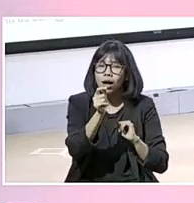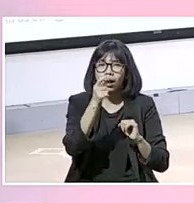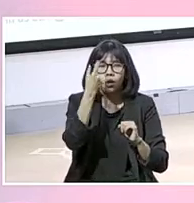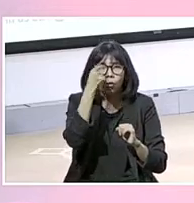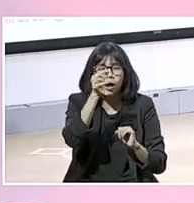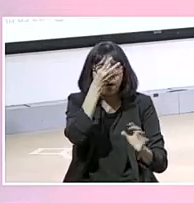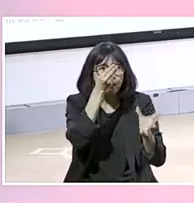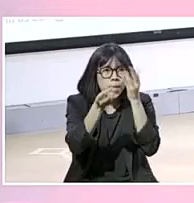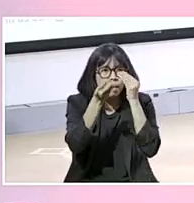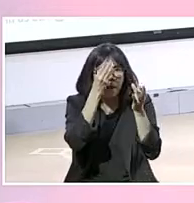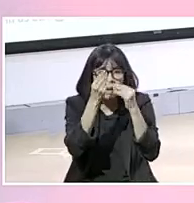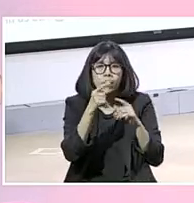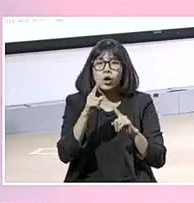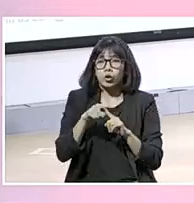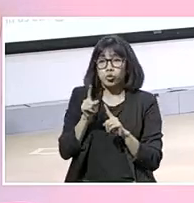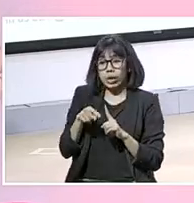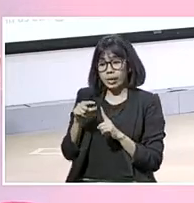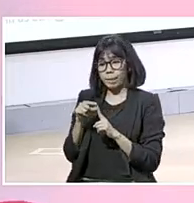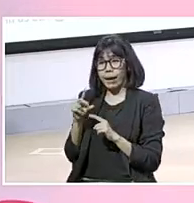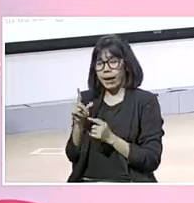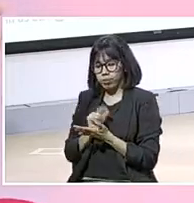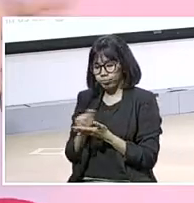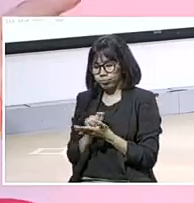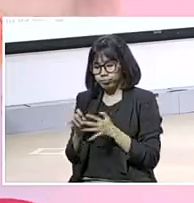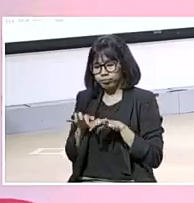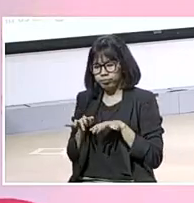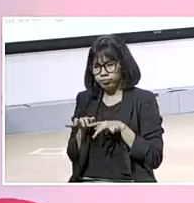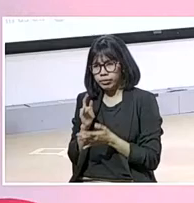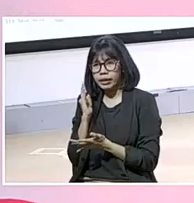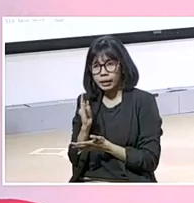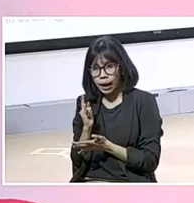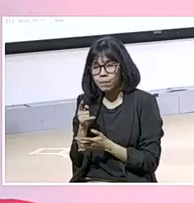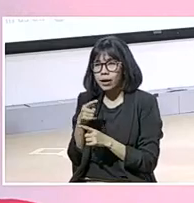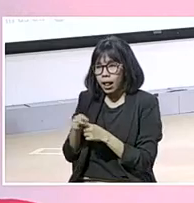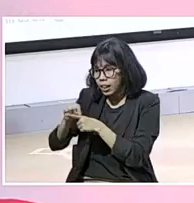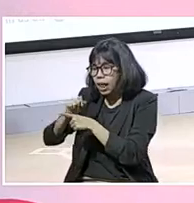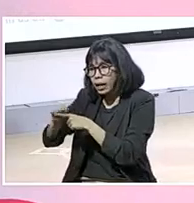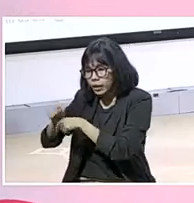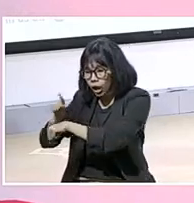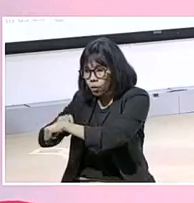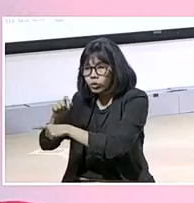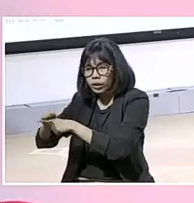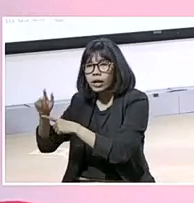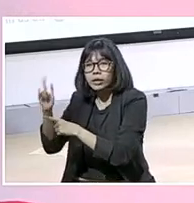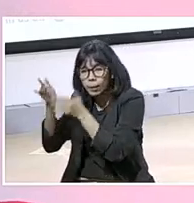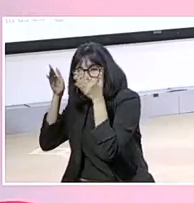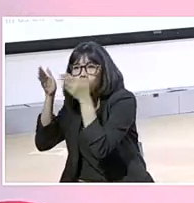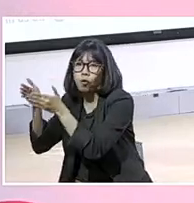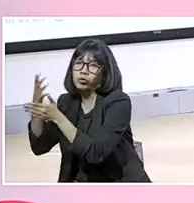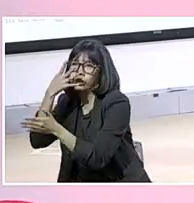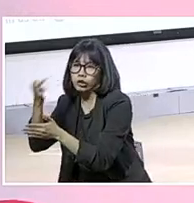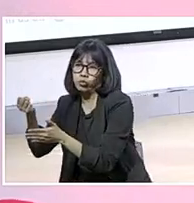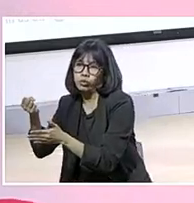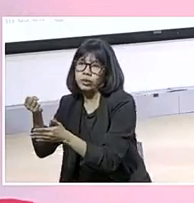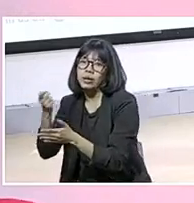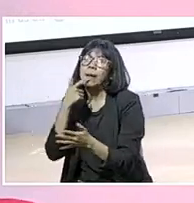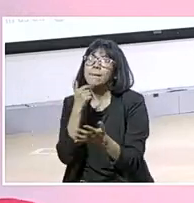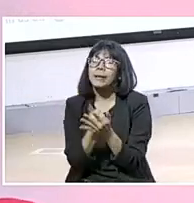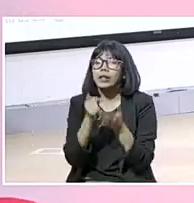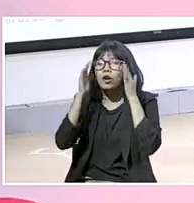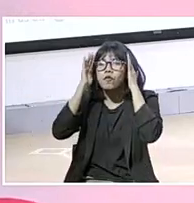and do my homework, all those things to make sure that I had the time. So it's more so about your